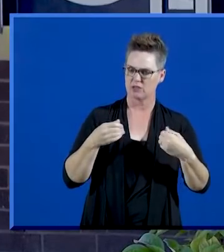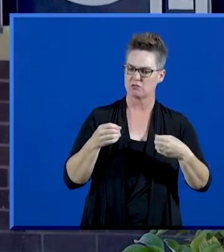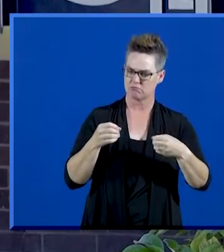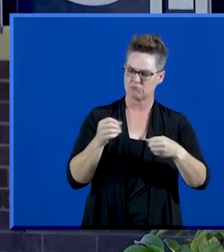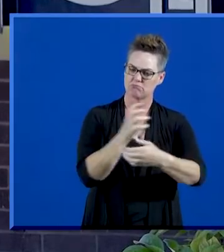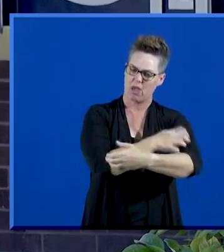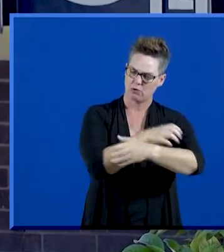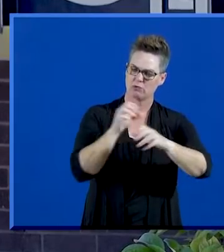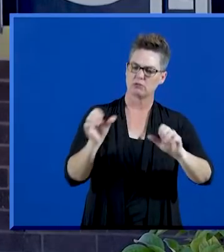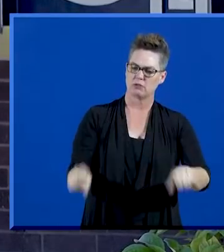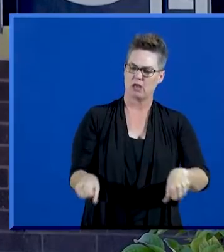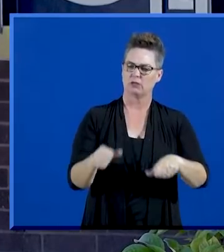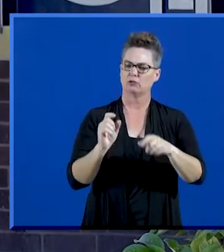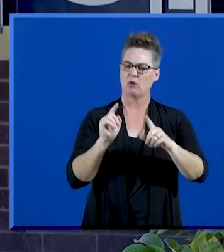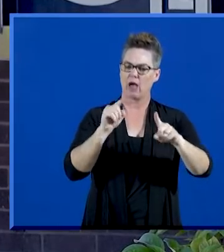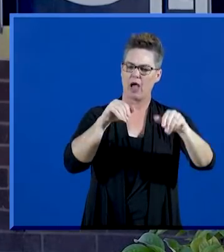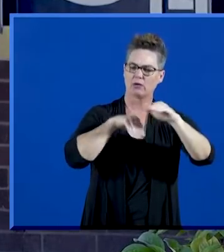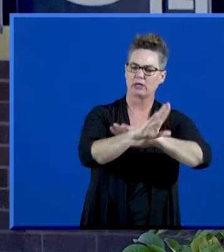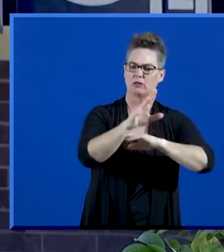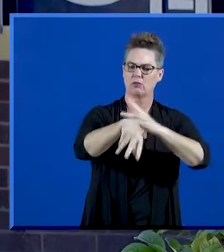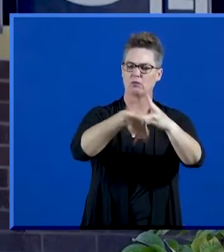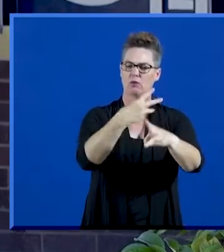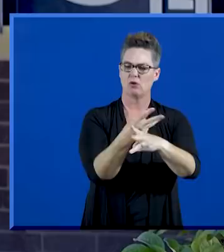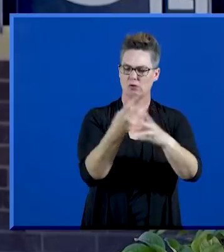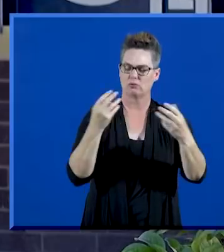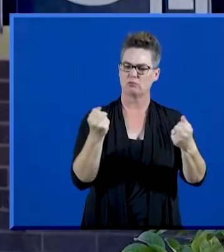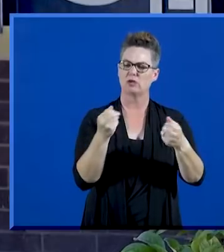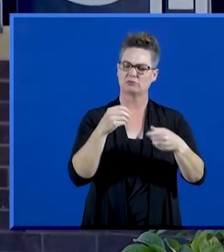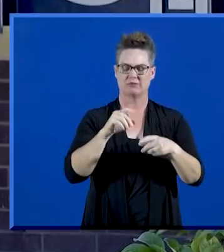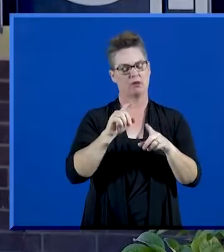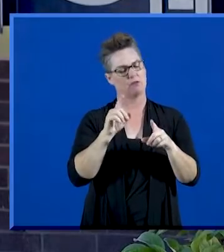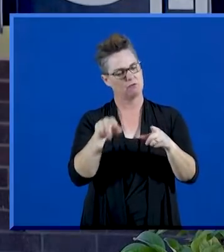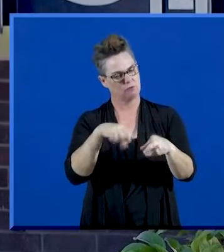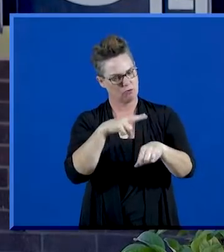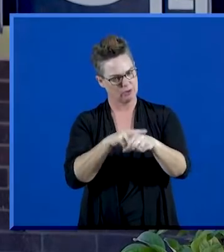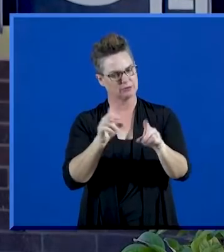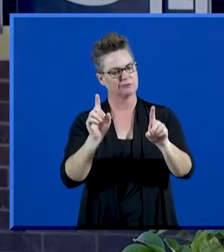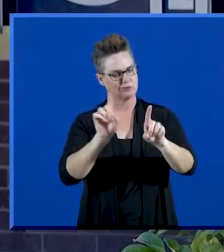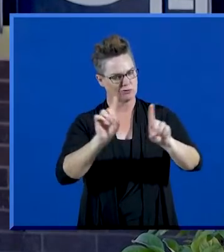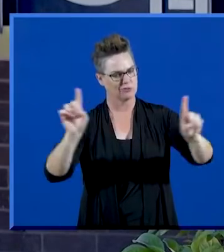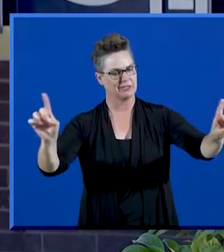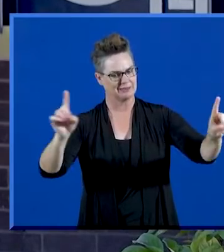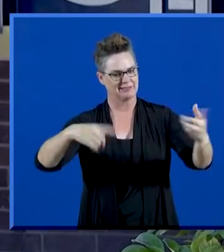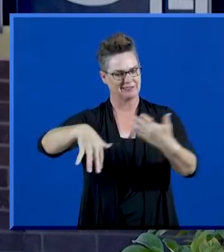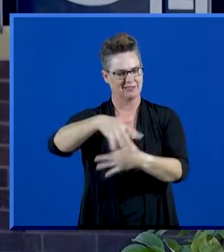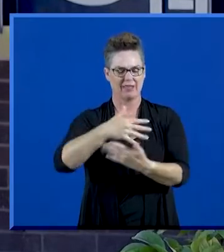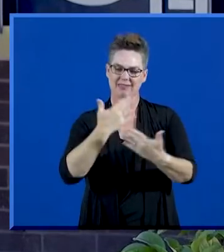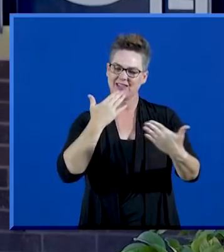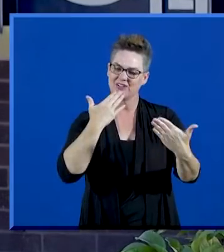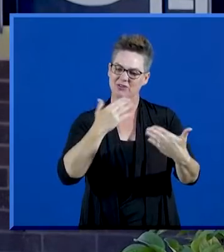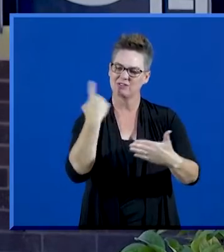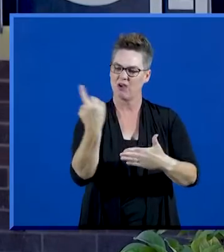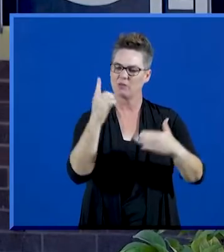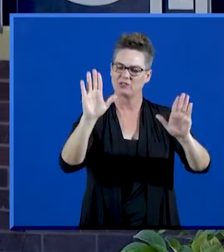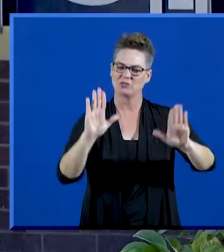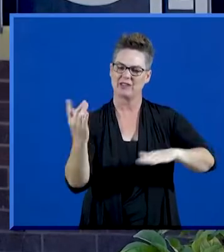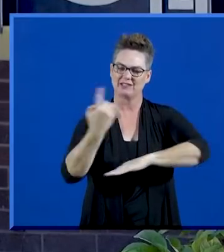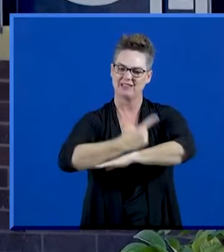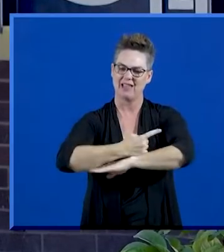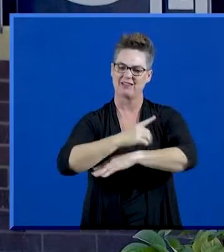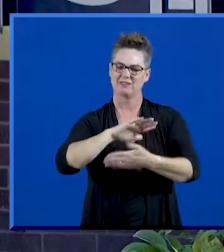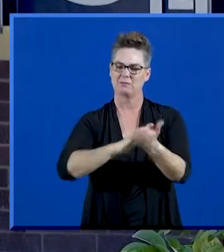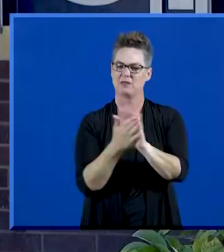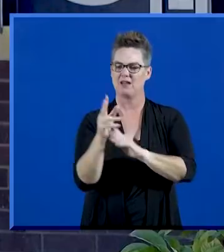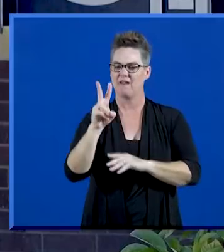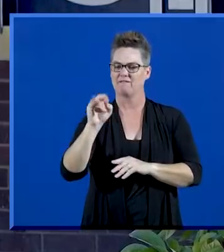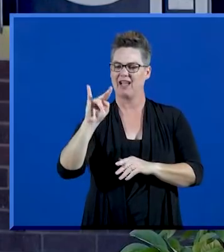now, those small changes you have the power to make, and go out into the world and succeed, while social distancing, of course. Thank you,